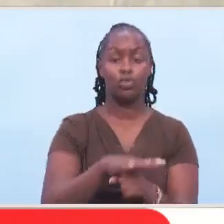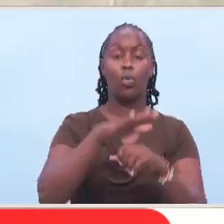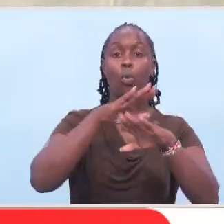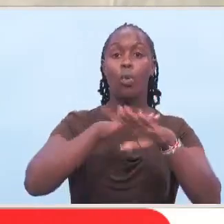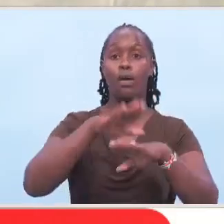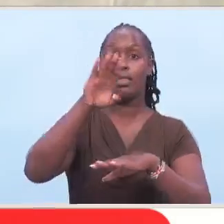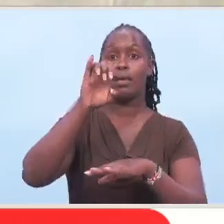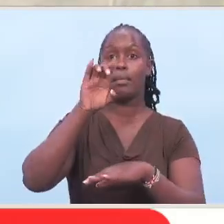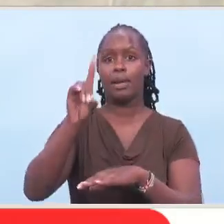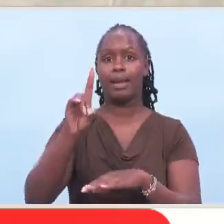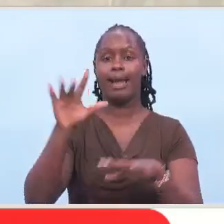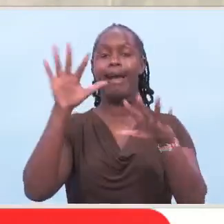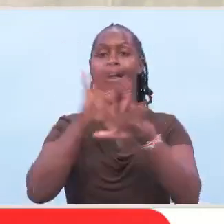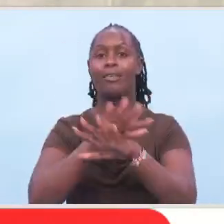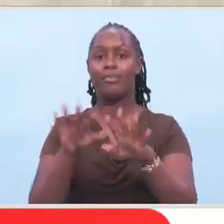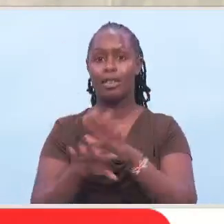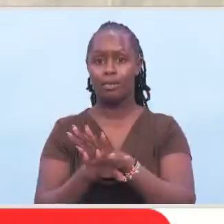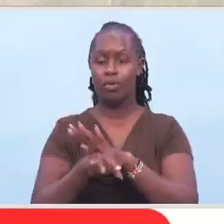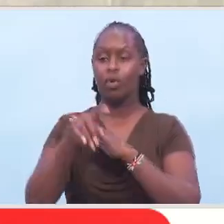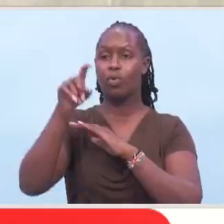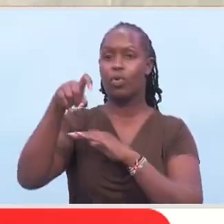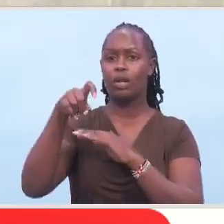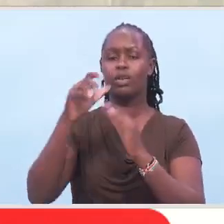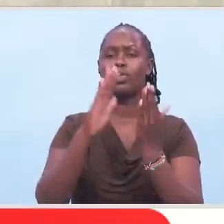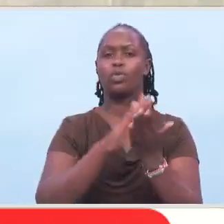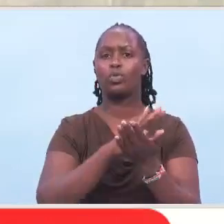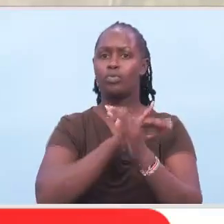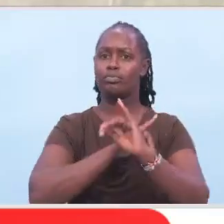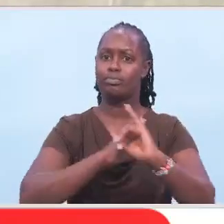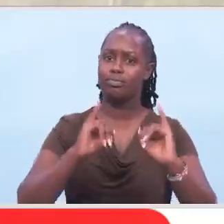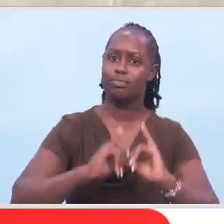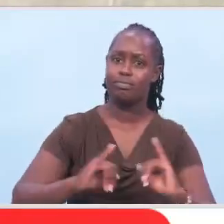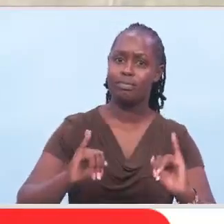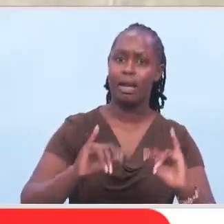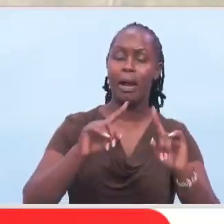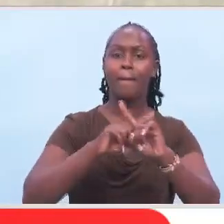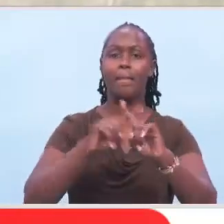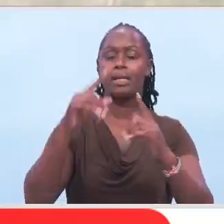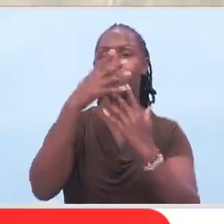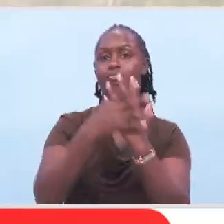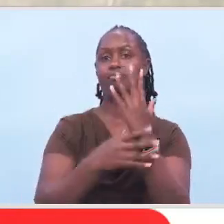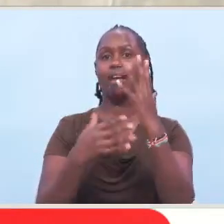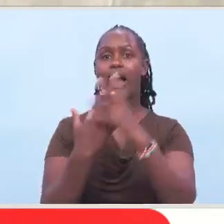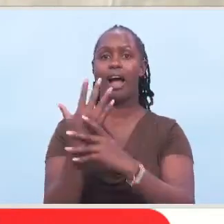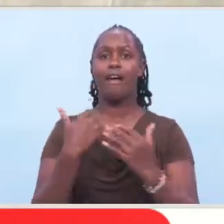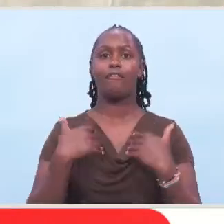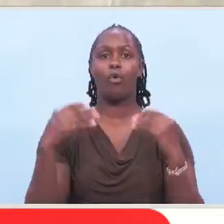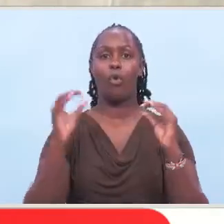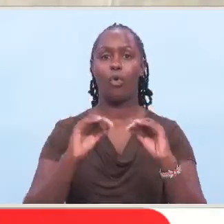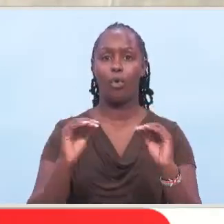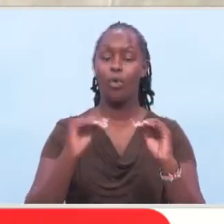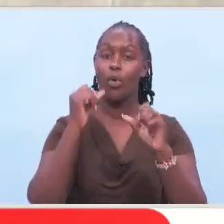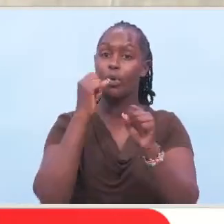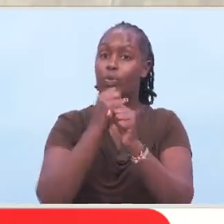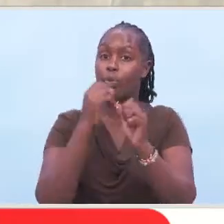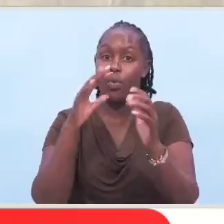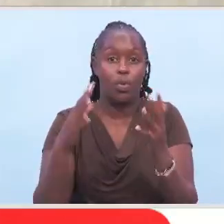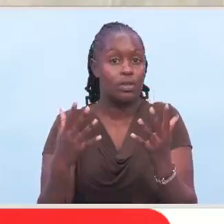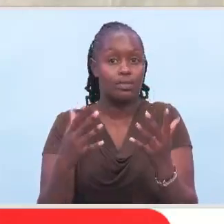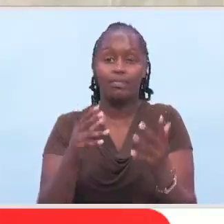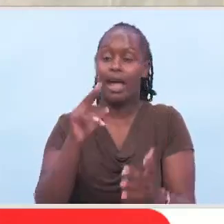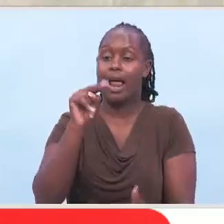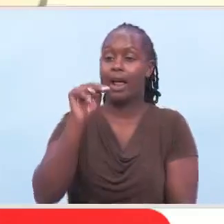Kila kitu anastahili kuoshwa lakini hauna. Inabidi kuweka hii makaratasi ya nylon